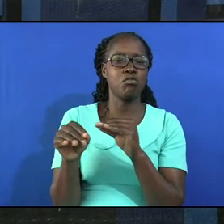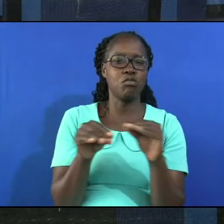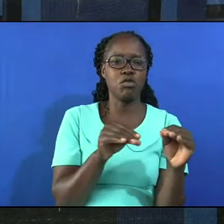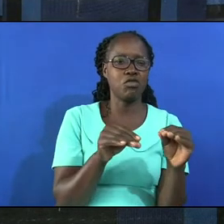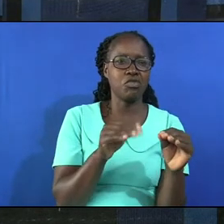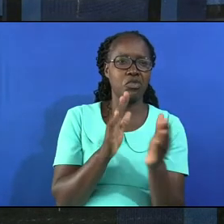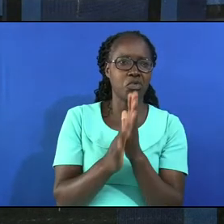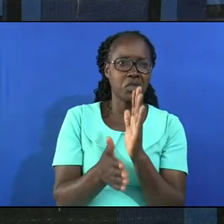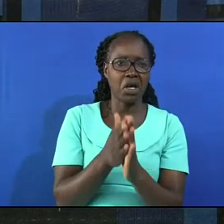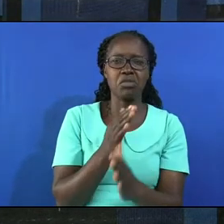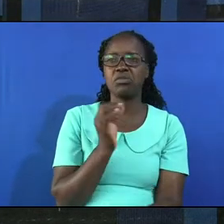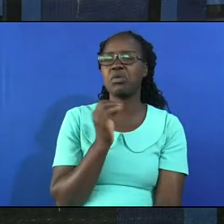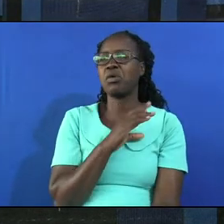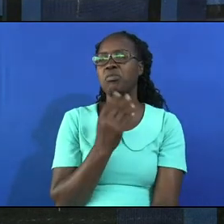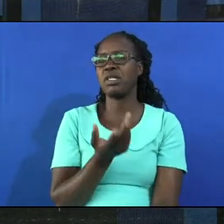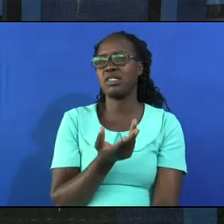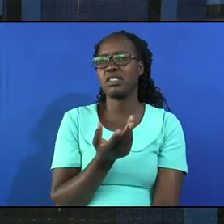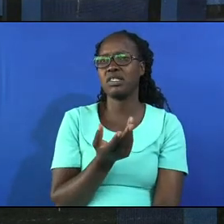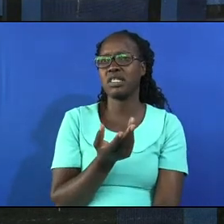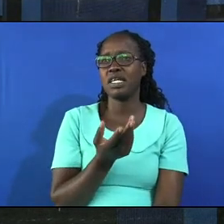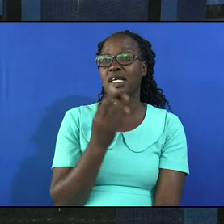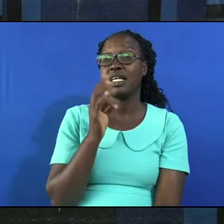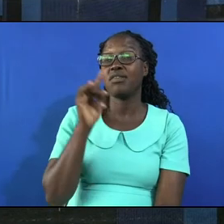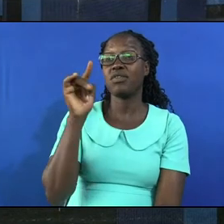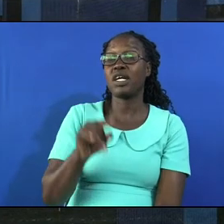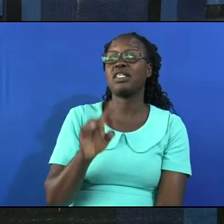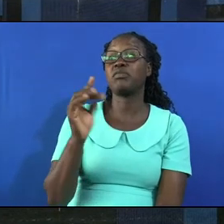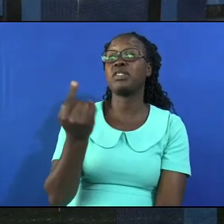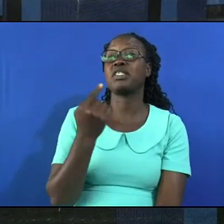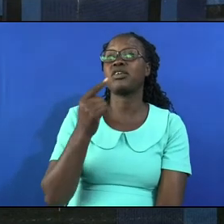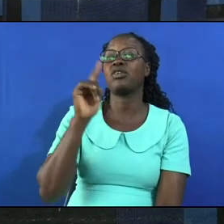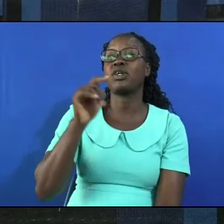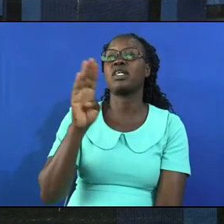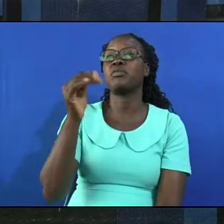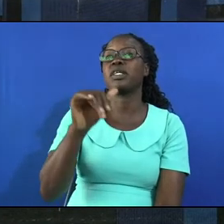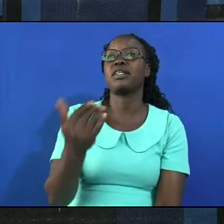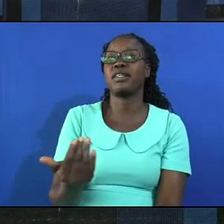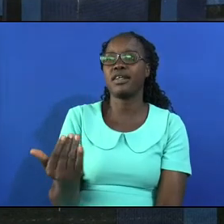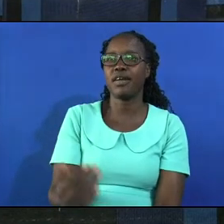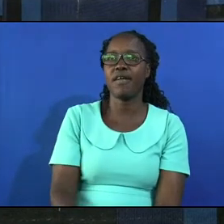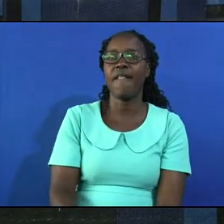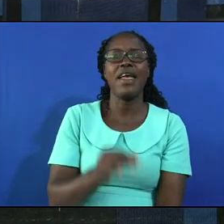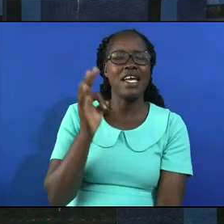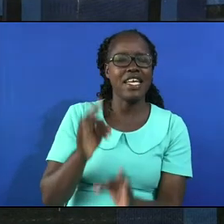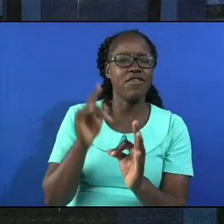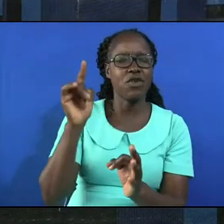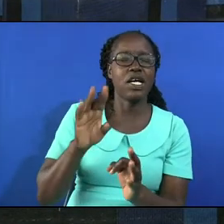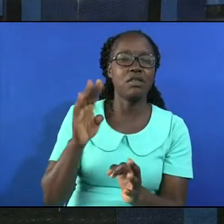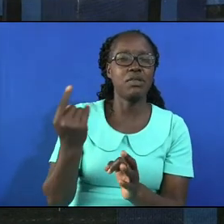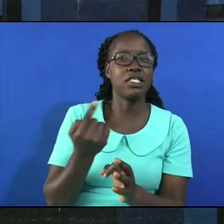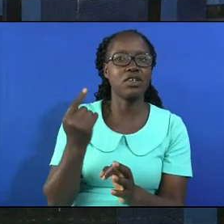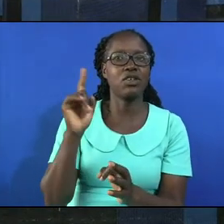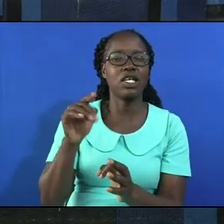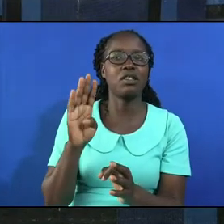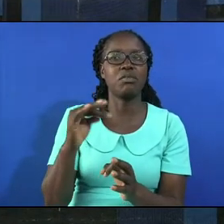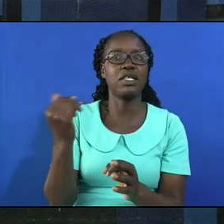without much ado. Hallelujah. If you can't be single, if you can't be